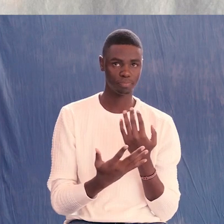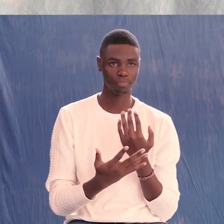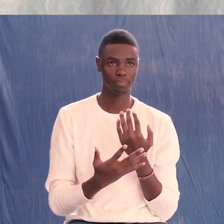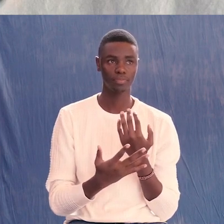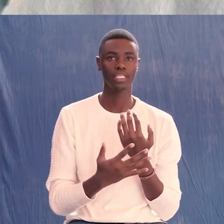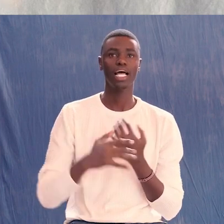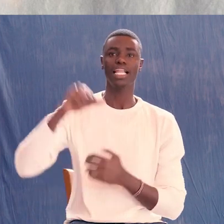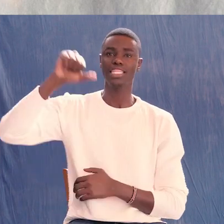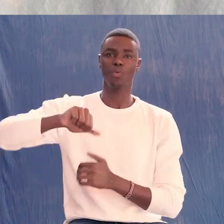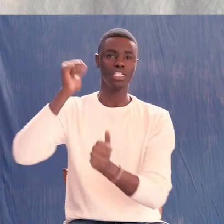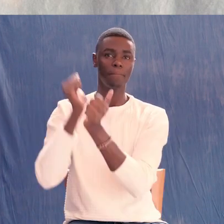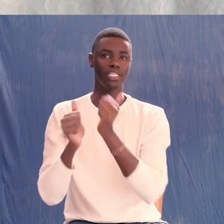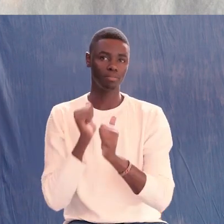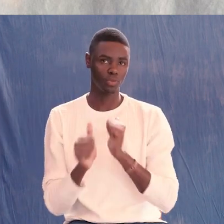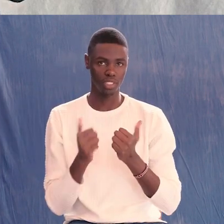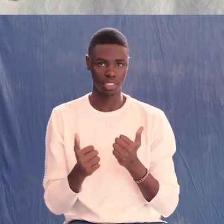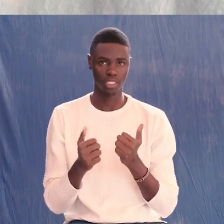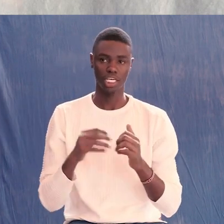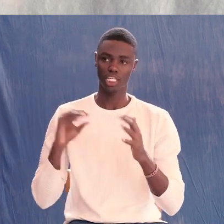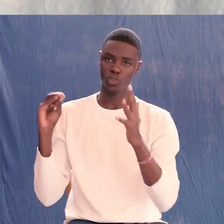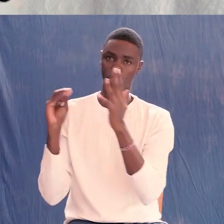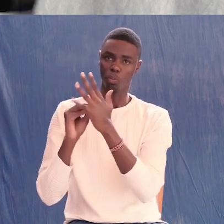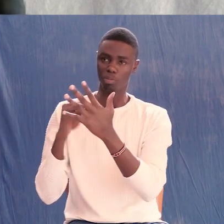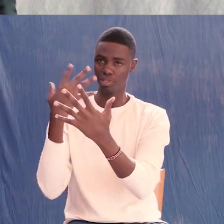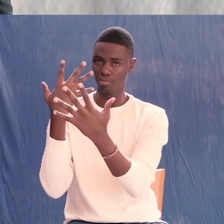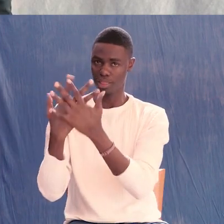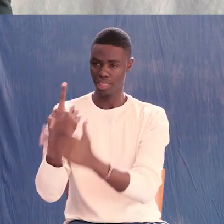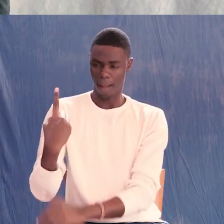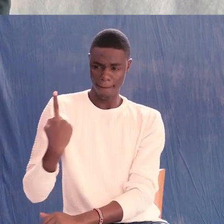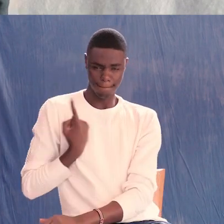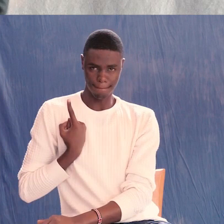the worst punishment they can think of is to put you in solitary confinement.